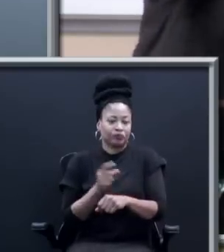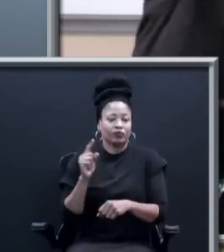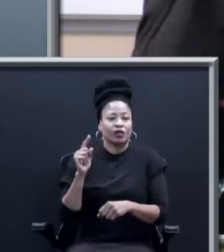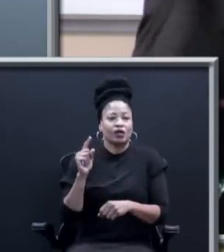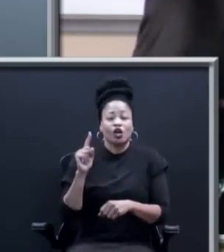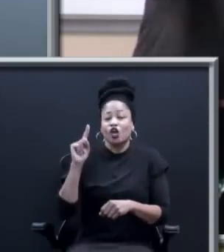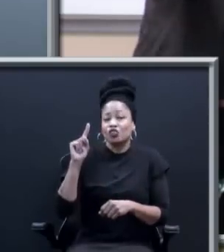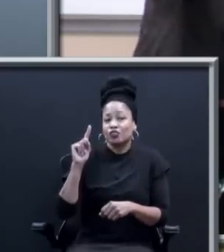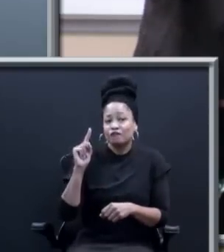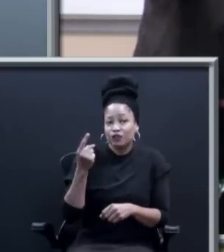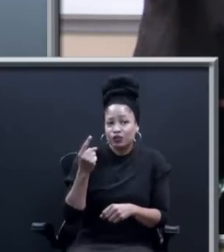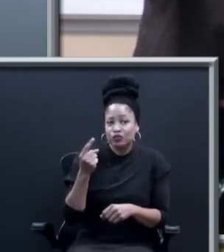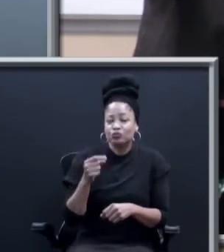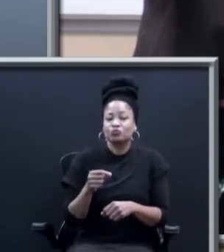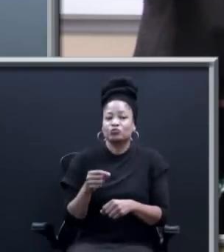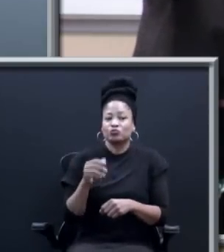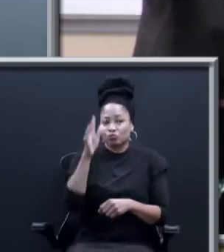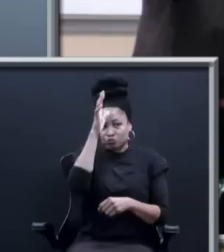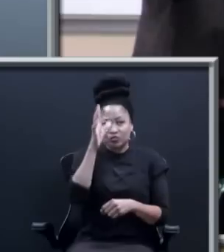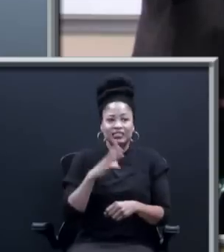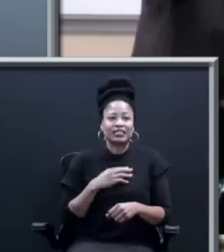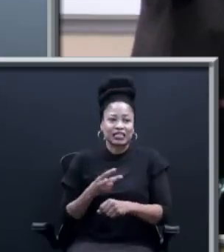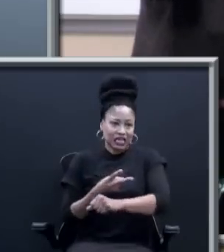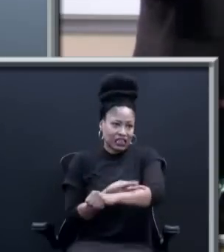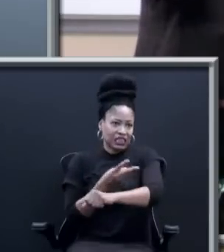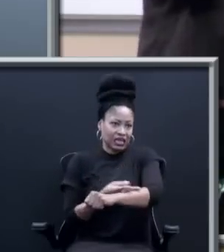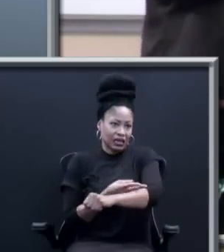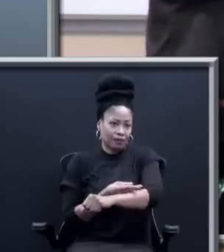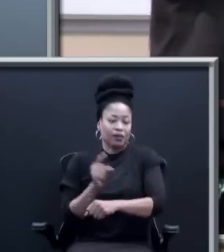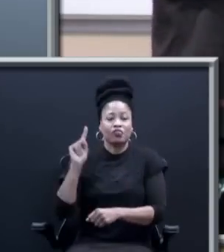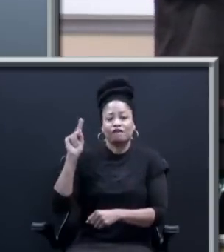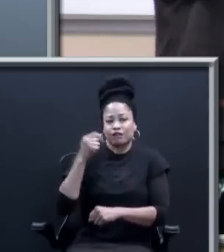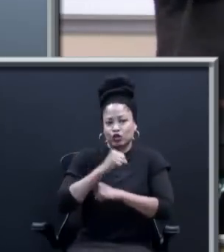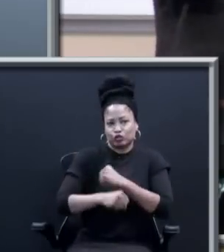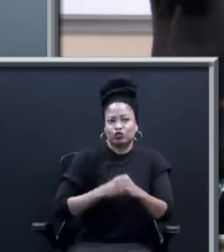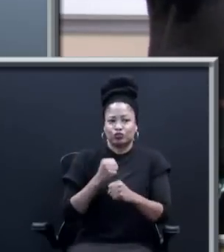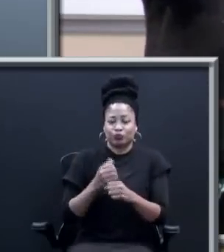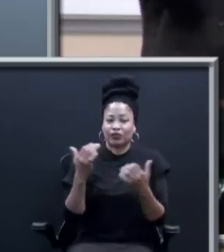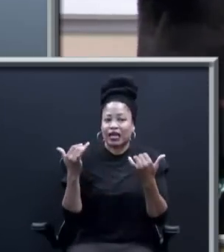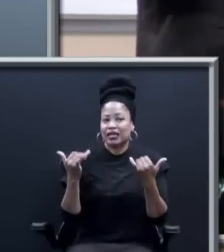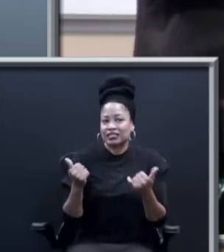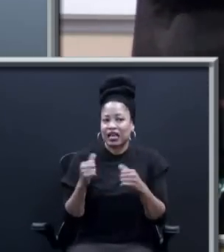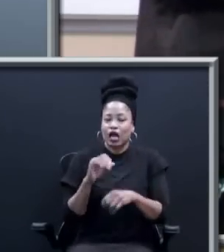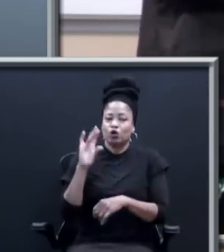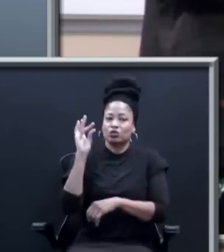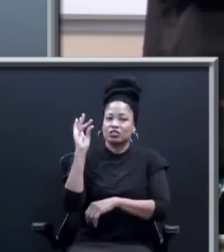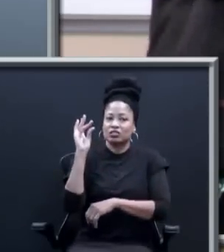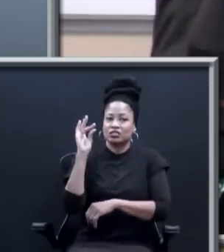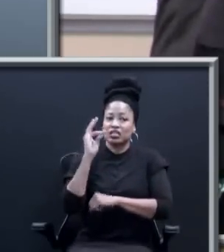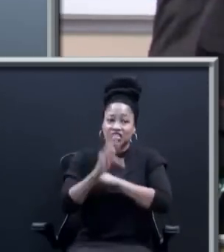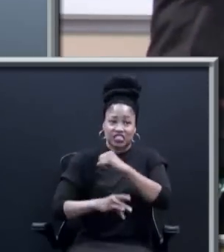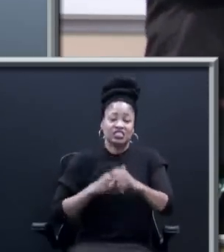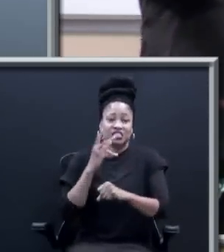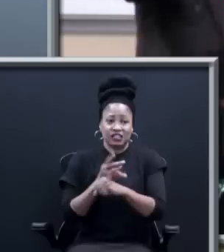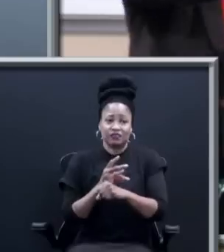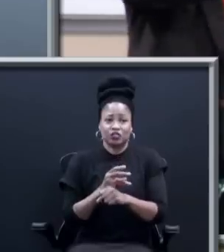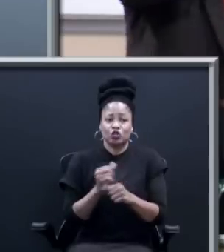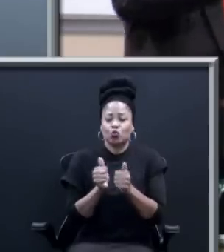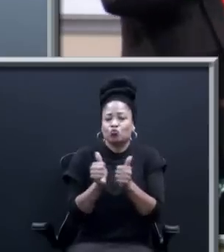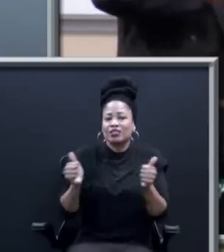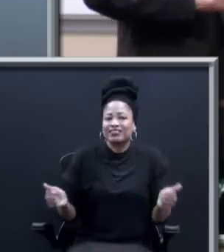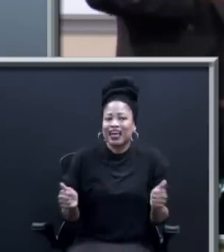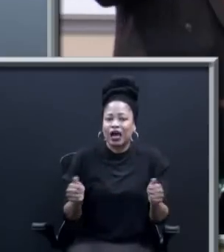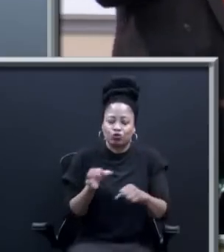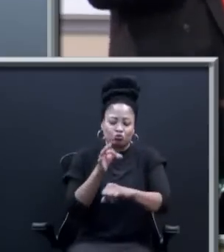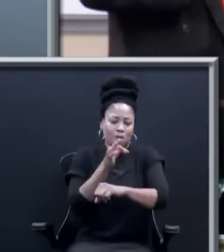he-lamb. 1 he-lamb without blemish is the first year. Now, it's 7 years without blemish. Why they got the blemish? Because they've been purged by